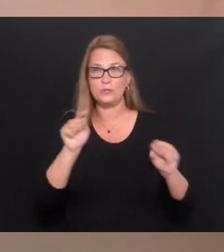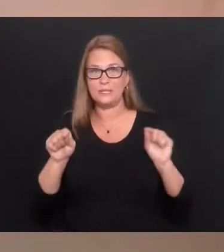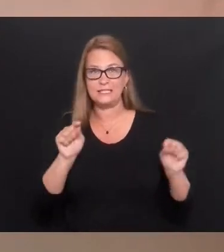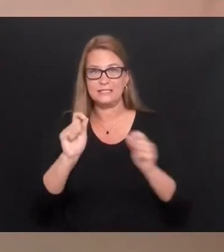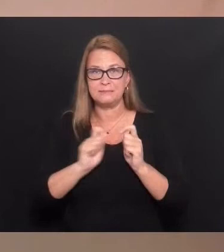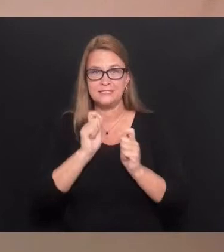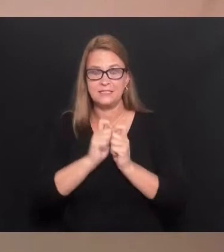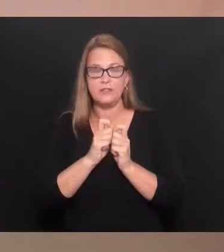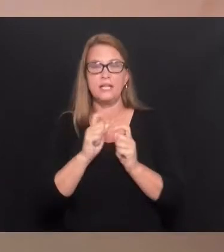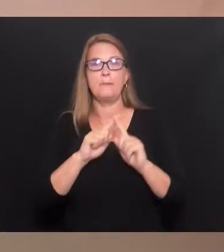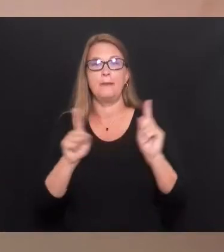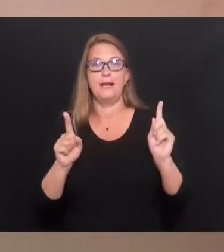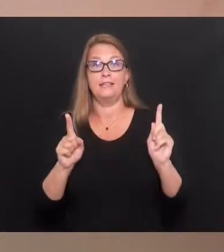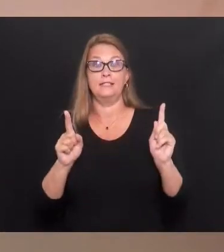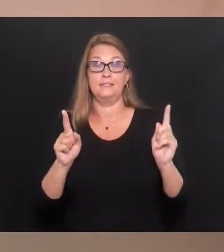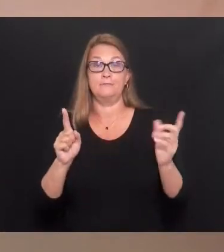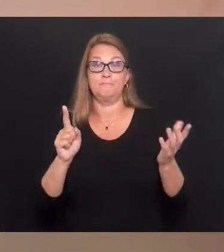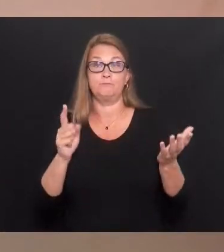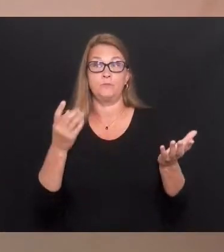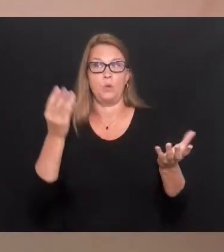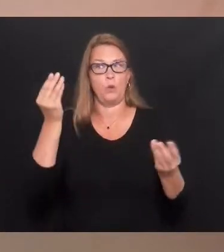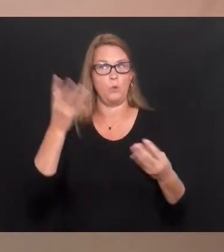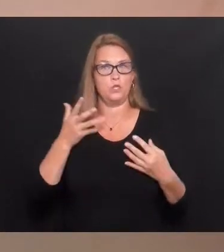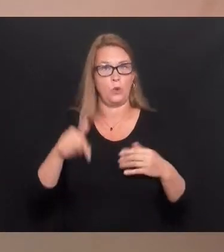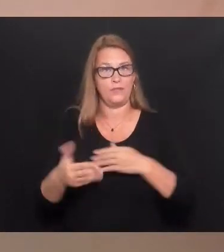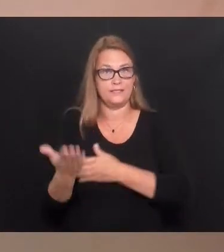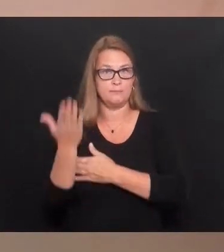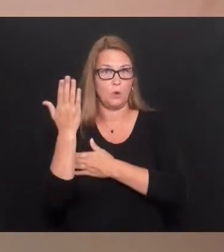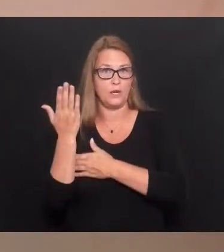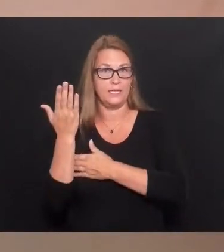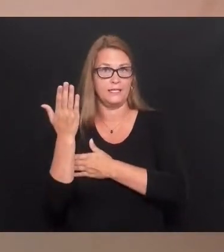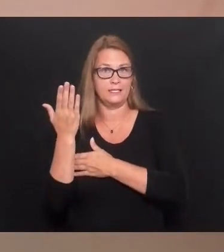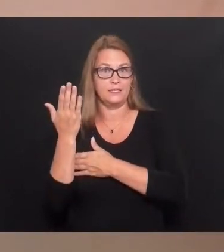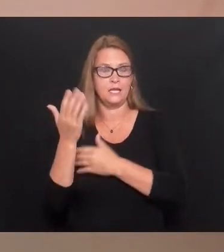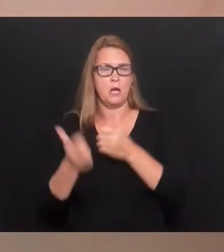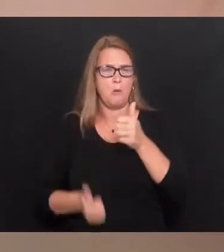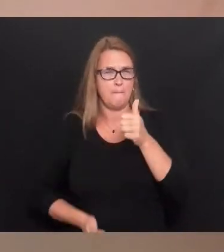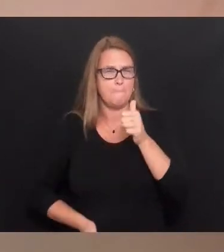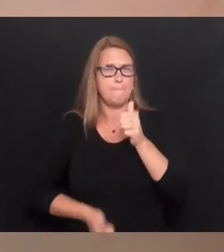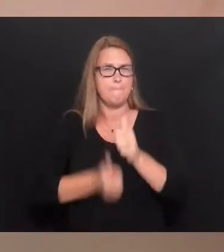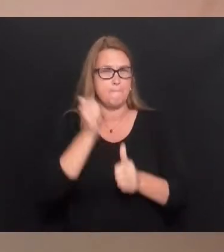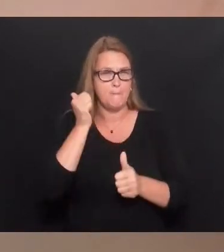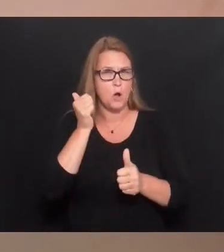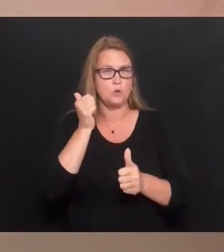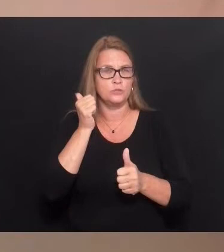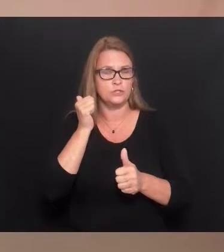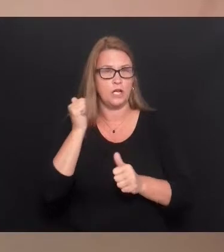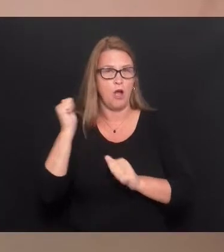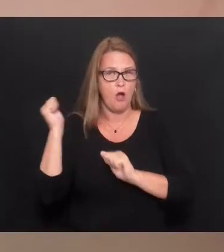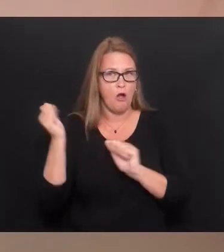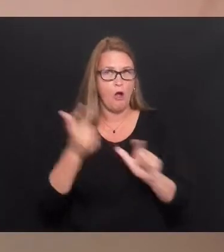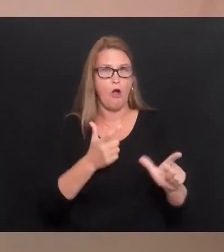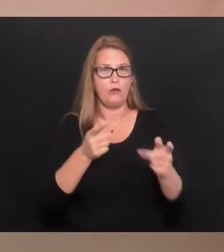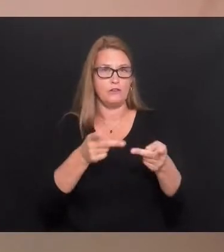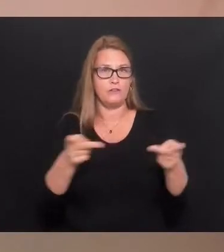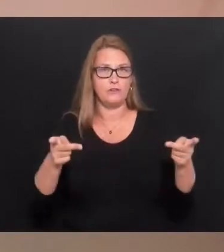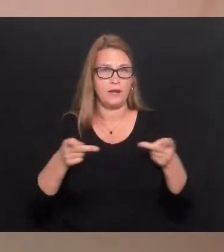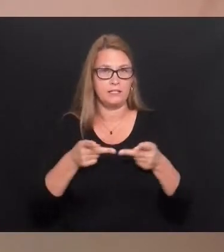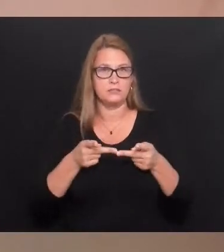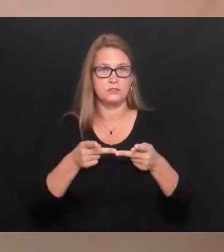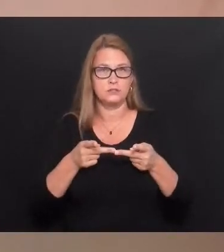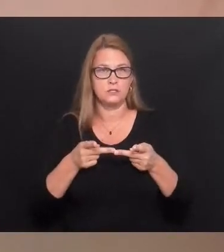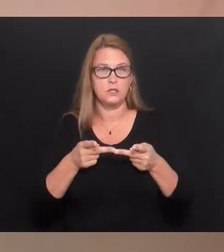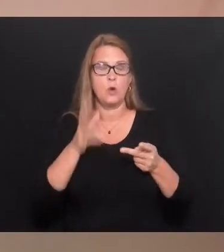week, we were told this morning that the majority of all those facilities will be complete